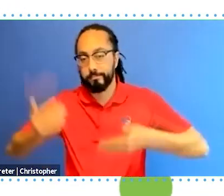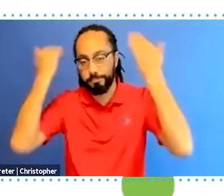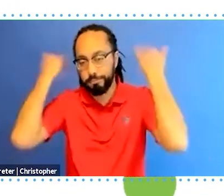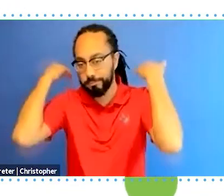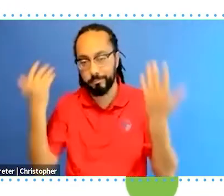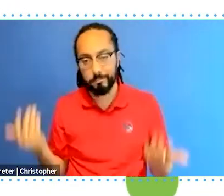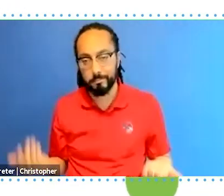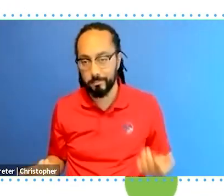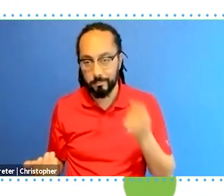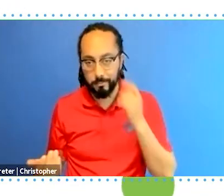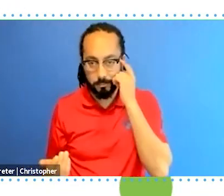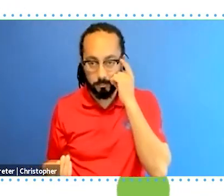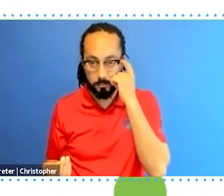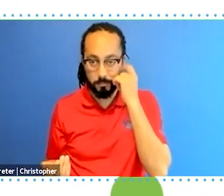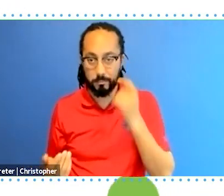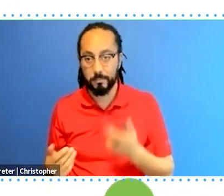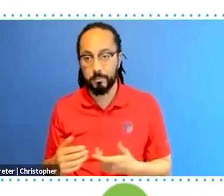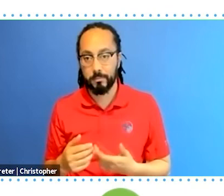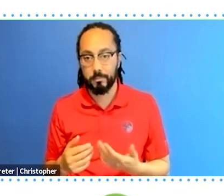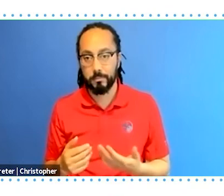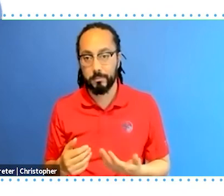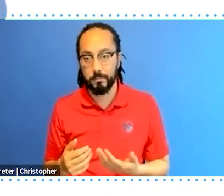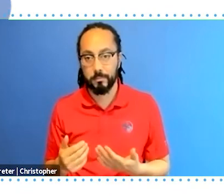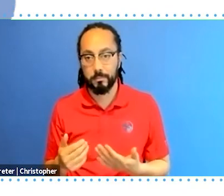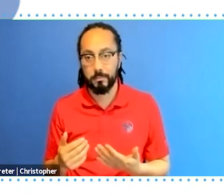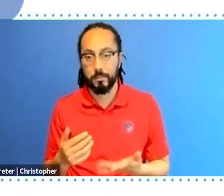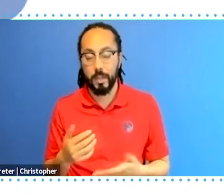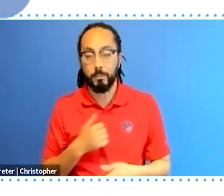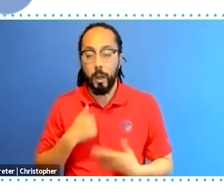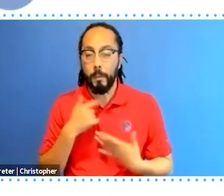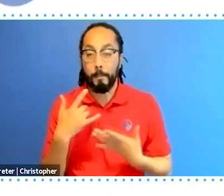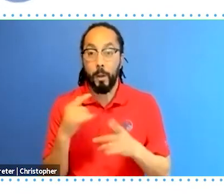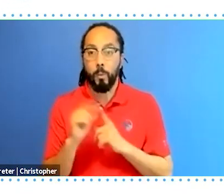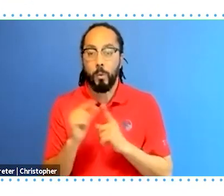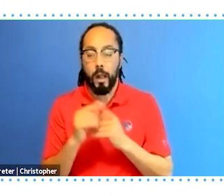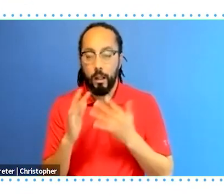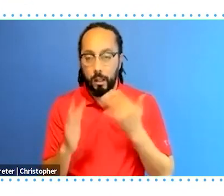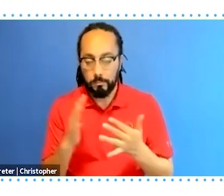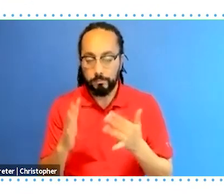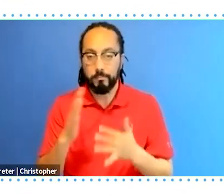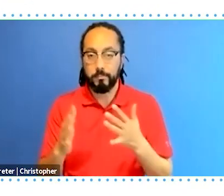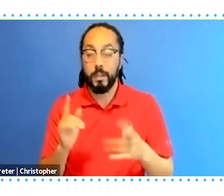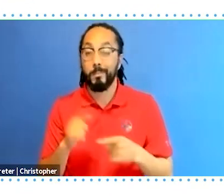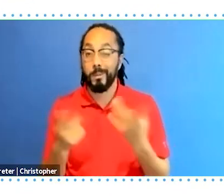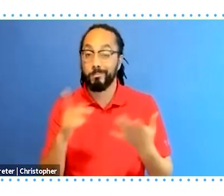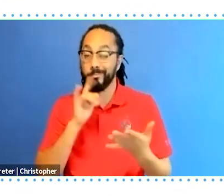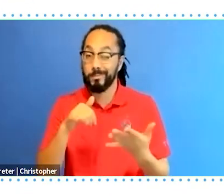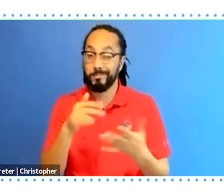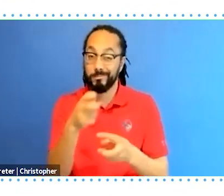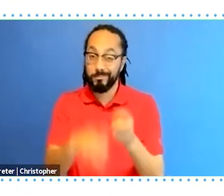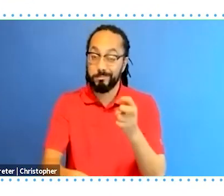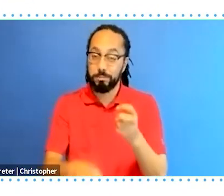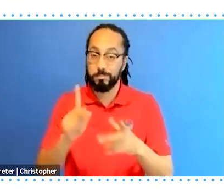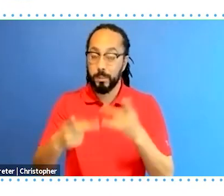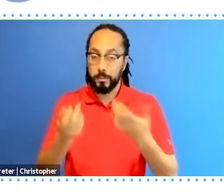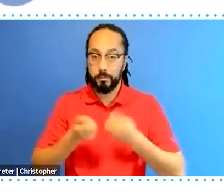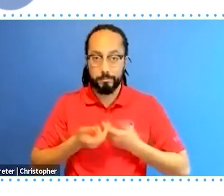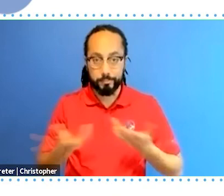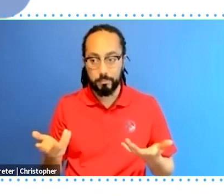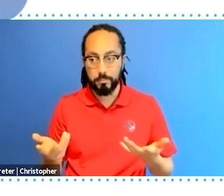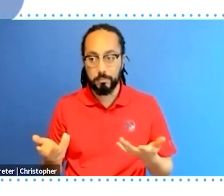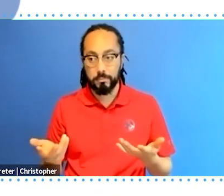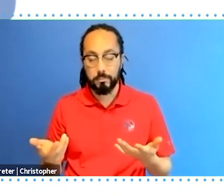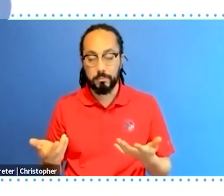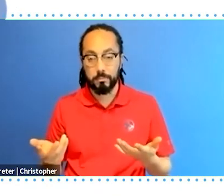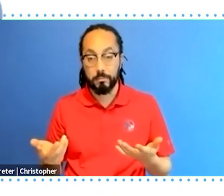it's so tough. We're so sorry, I'm stumbling a little bit on my words, but things are tough. Like people are at capacity. They were prior